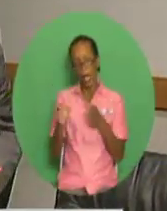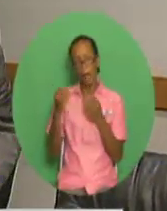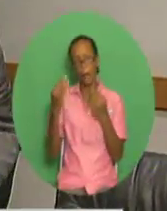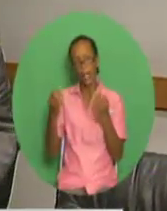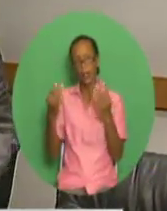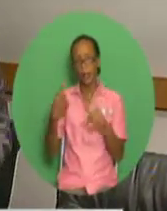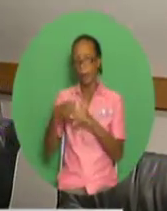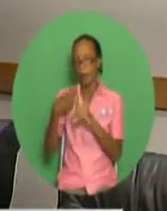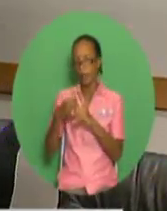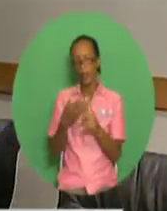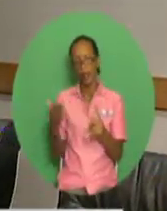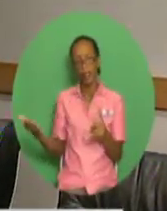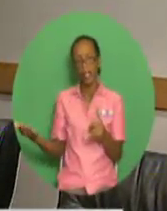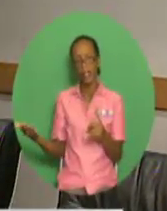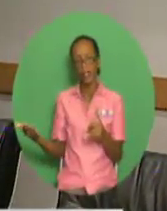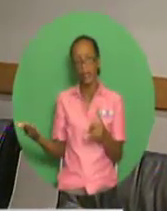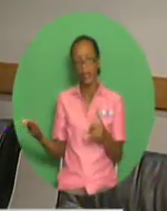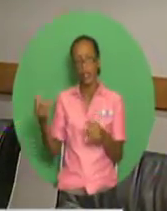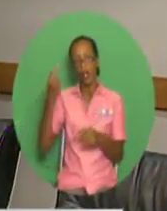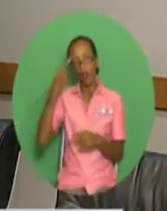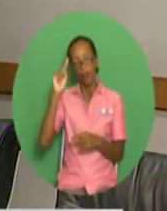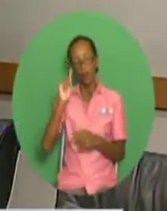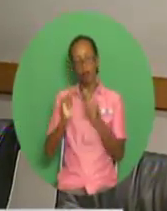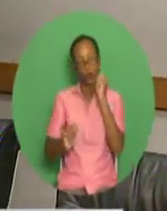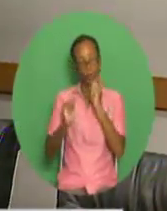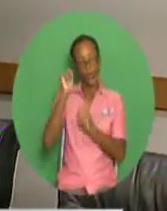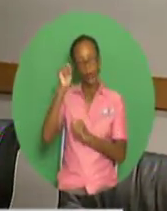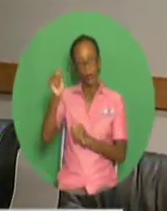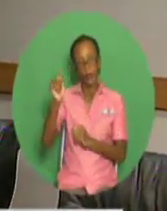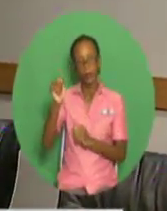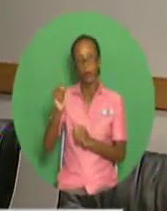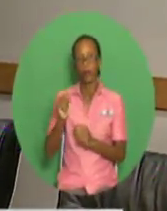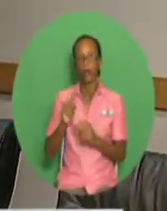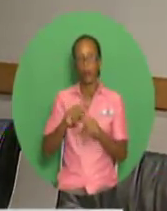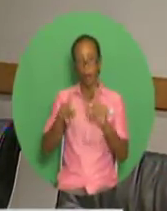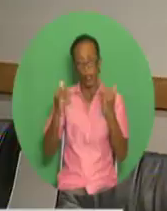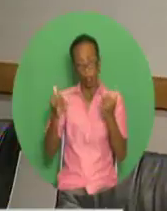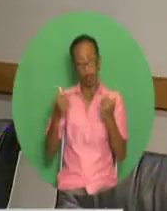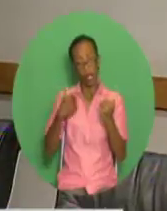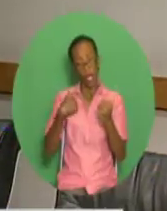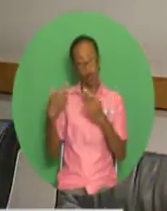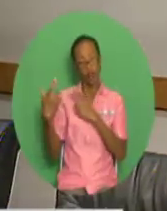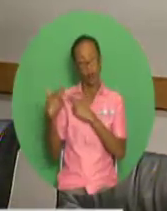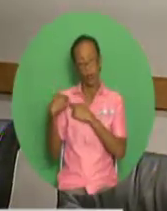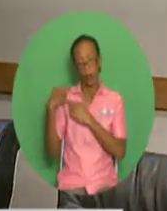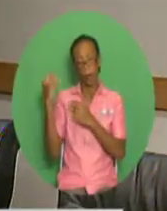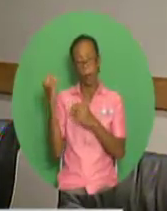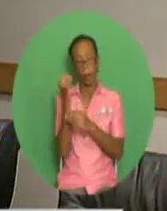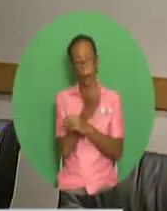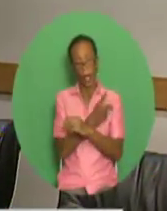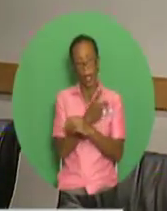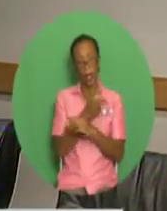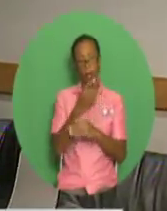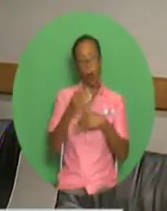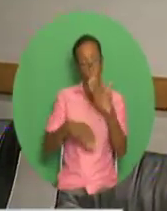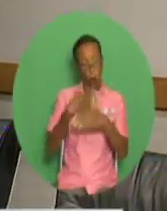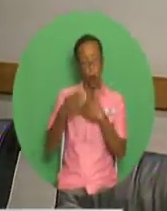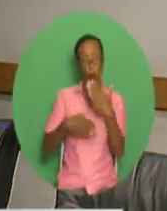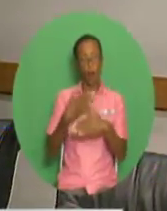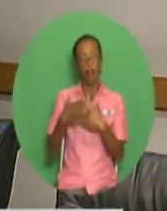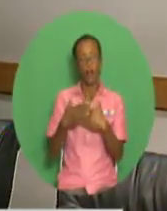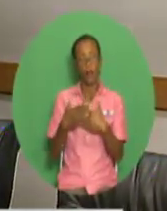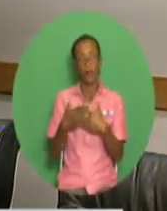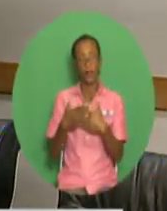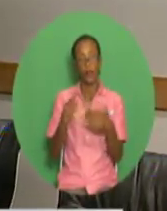was never dealt with. Nevertheless, I was invited to re-energize the process, and I'm pleased to announce, Madam Speaker, we were